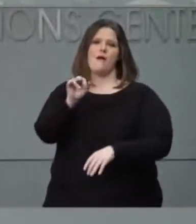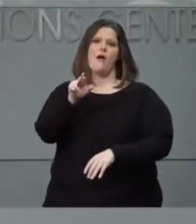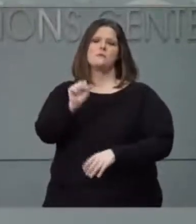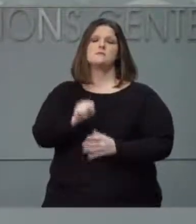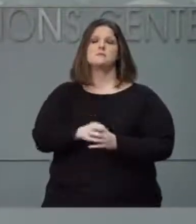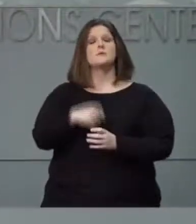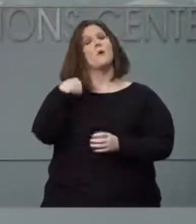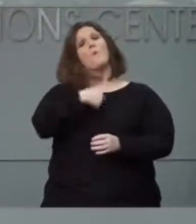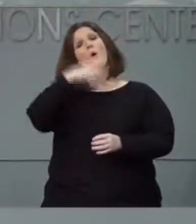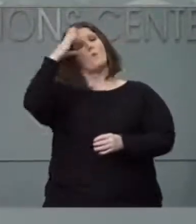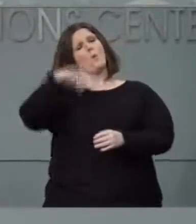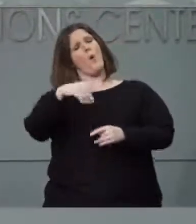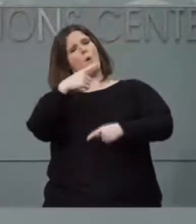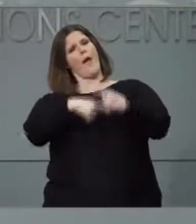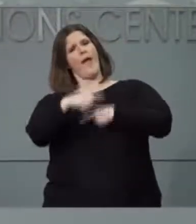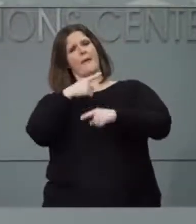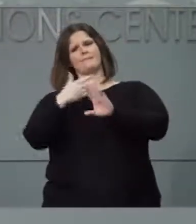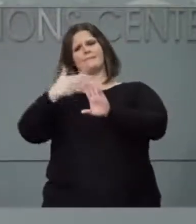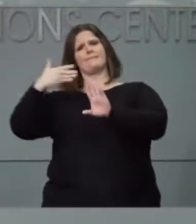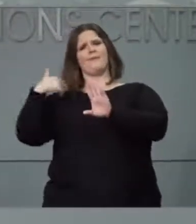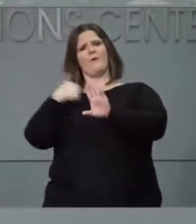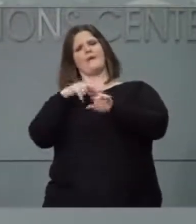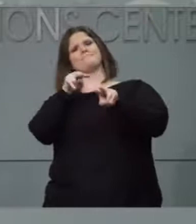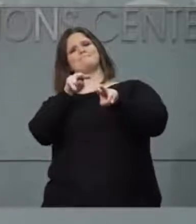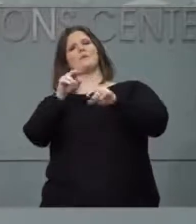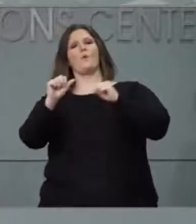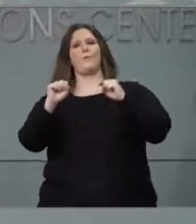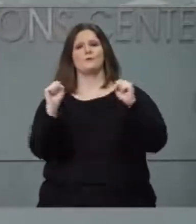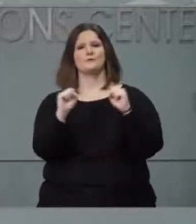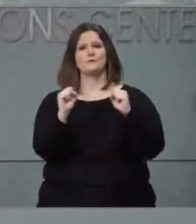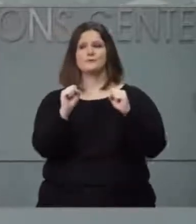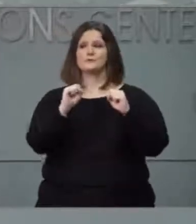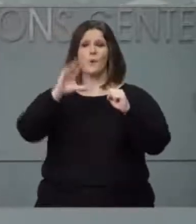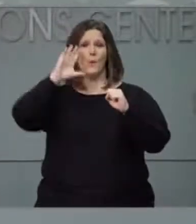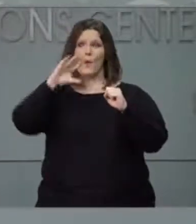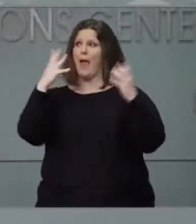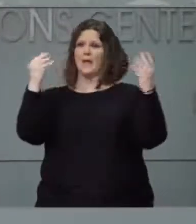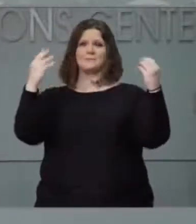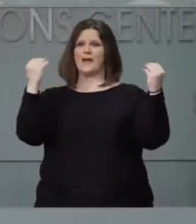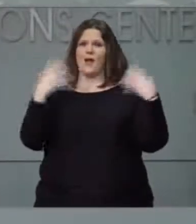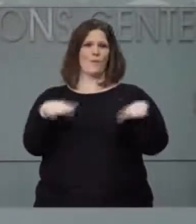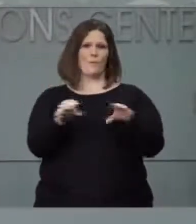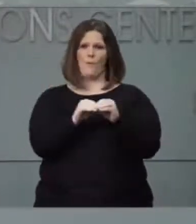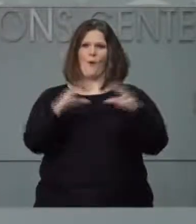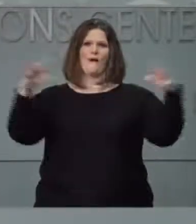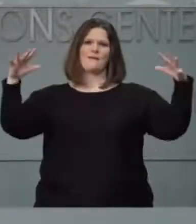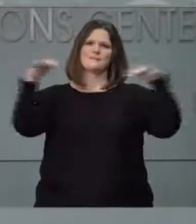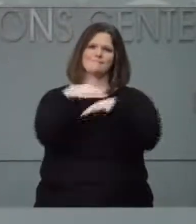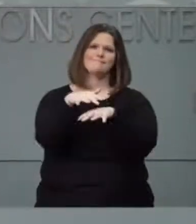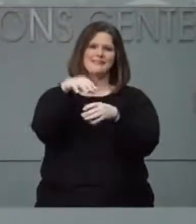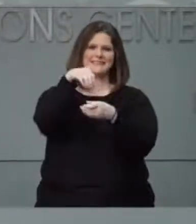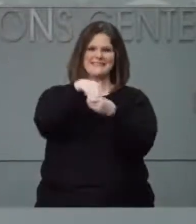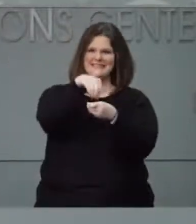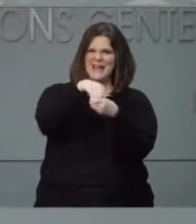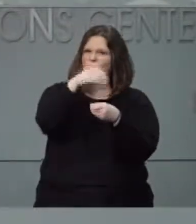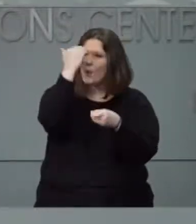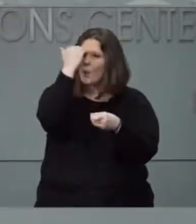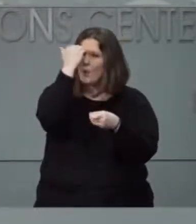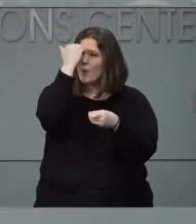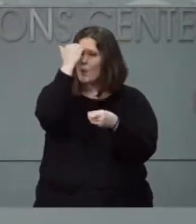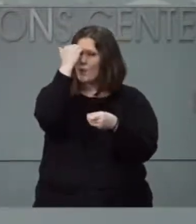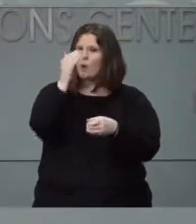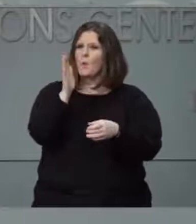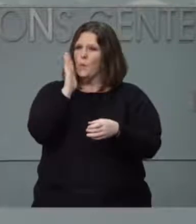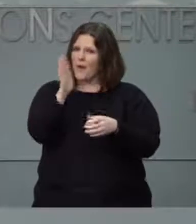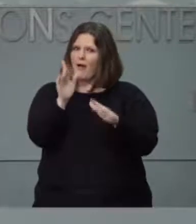when things are colder and thus people go inside more, we head into the holidays where people want to gather more, we knew that there is just going